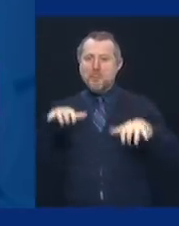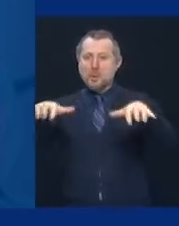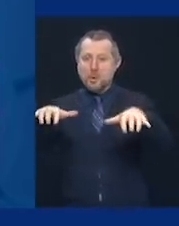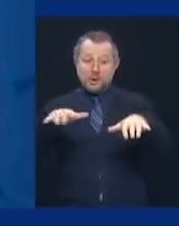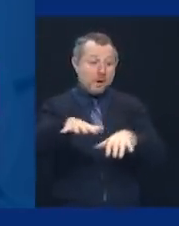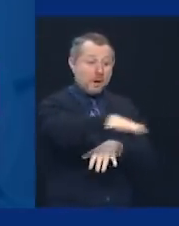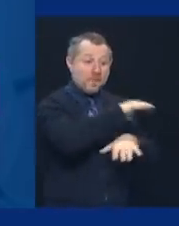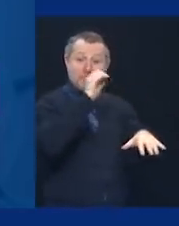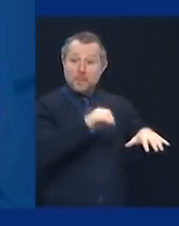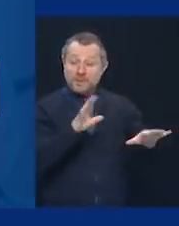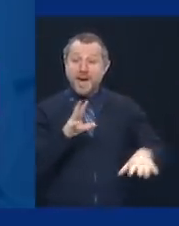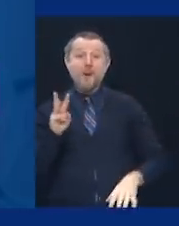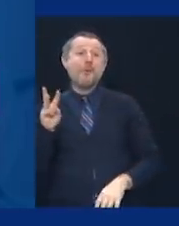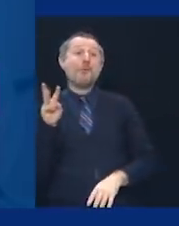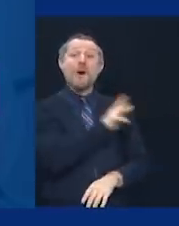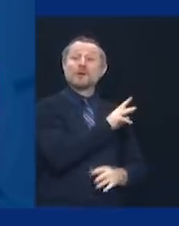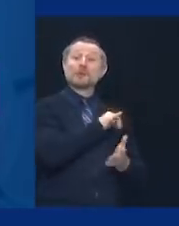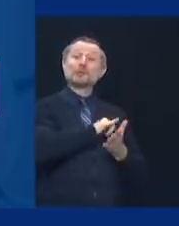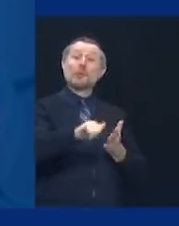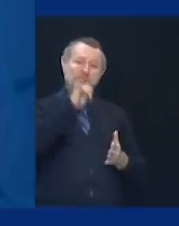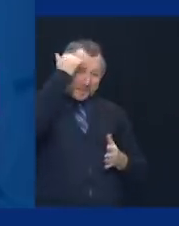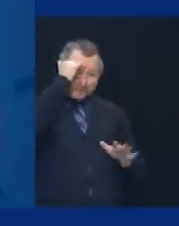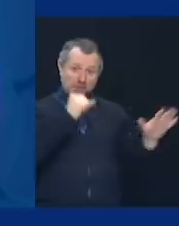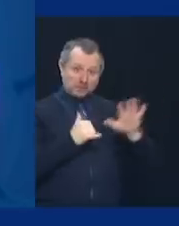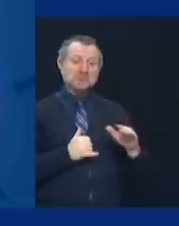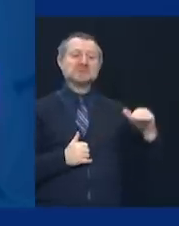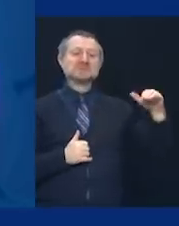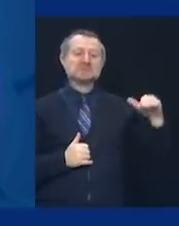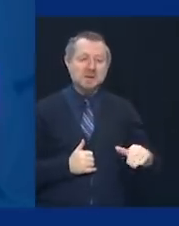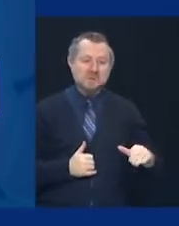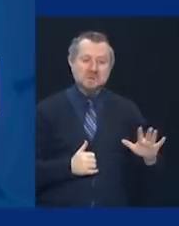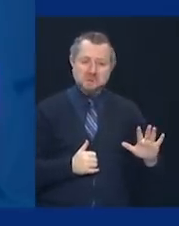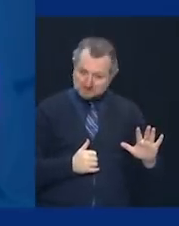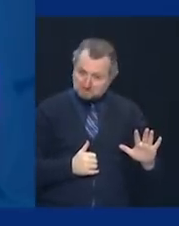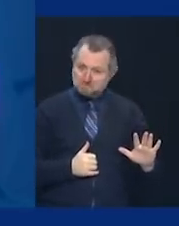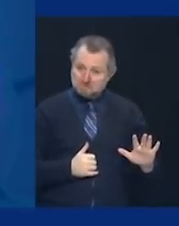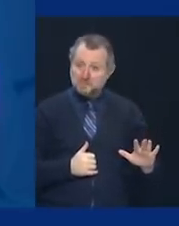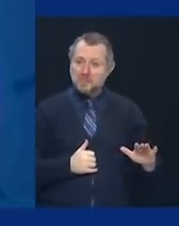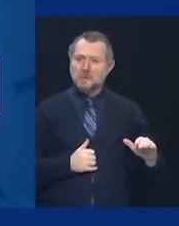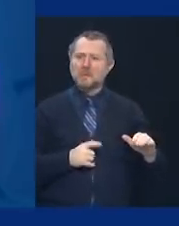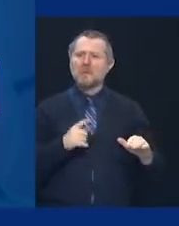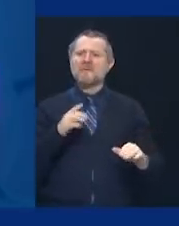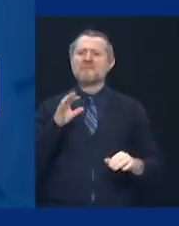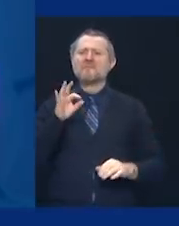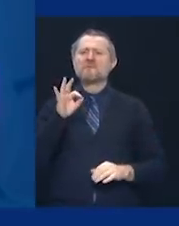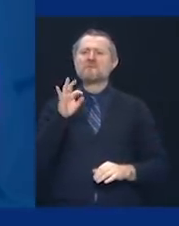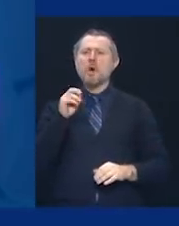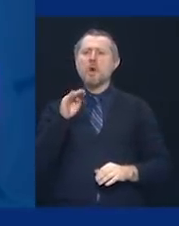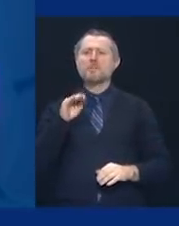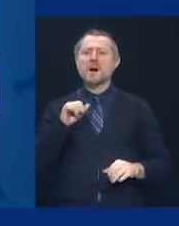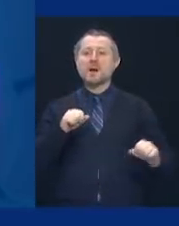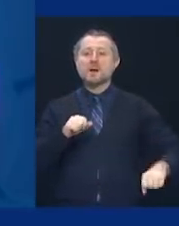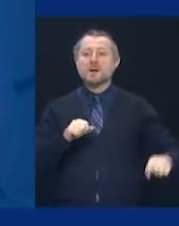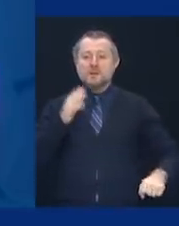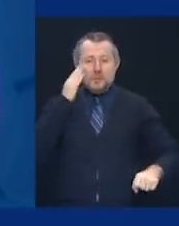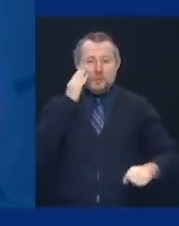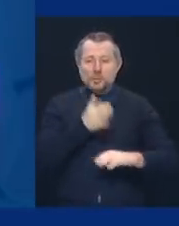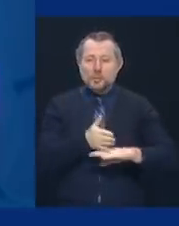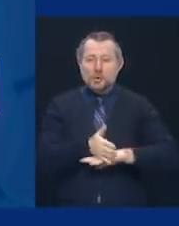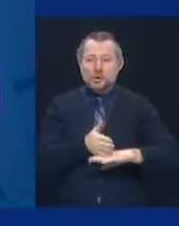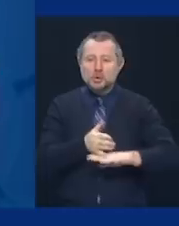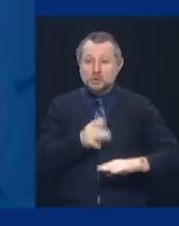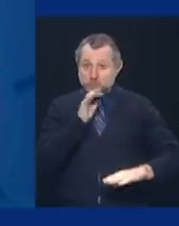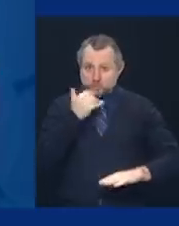Western New York, down. Knock Formica. Whatever good does that does. Southern